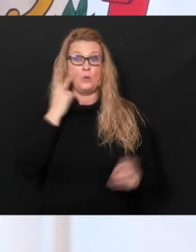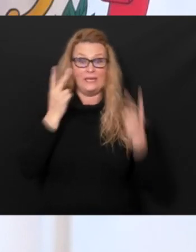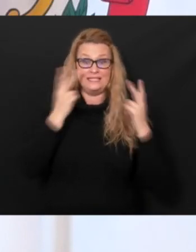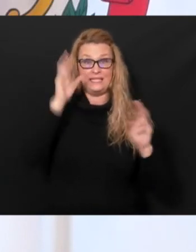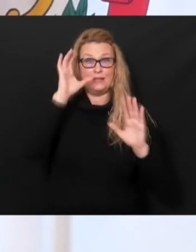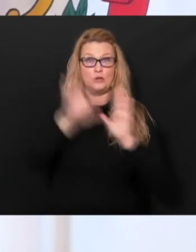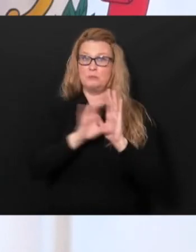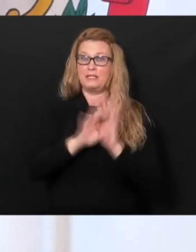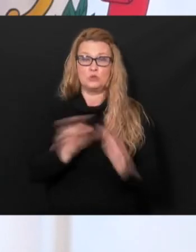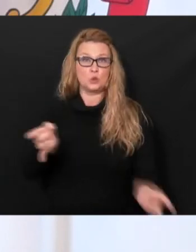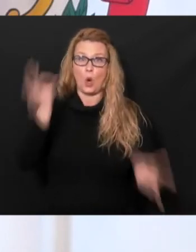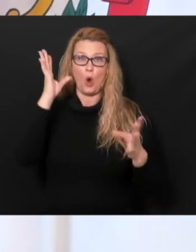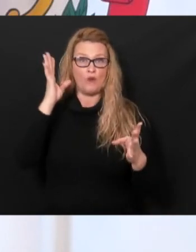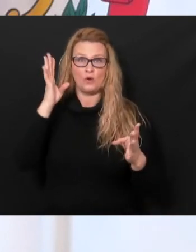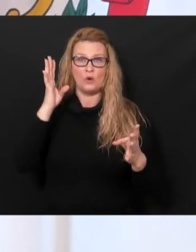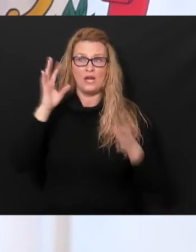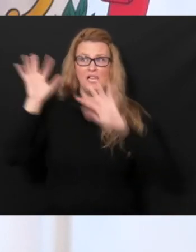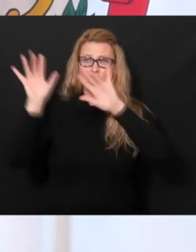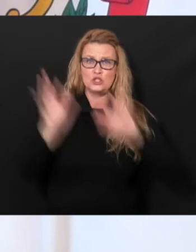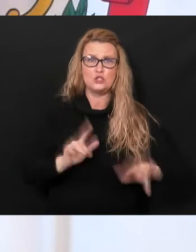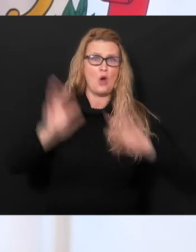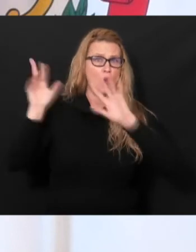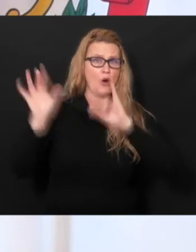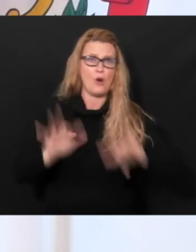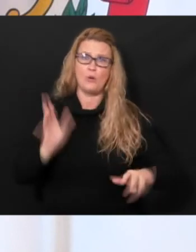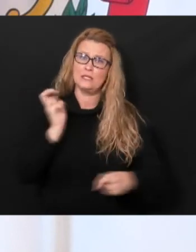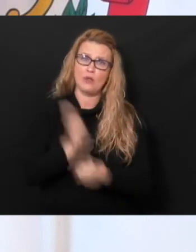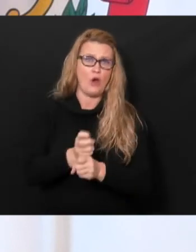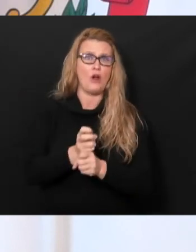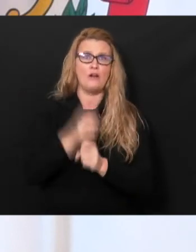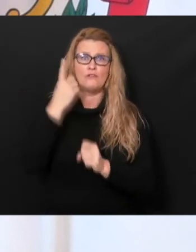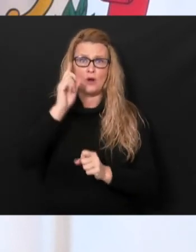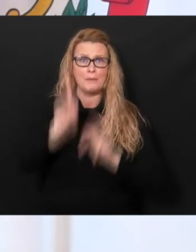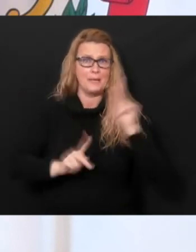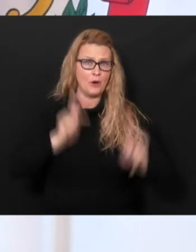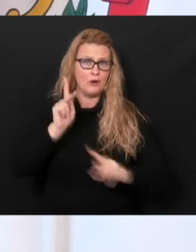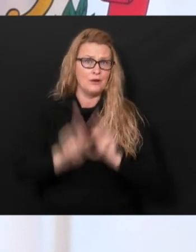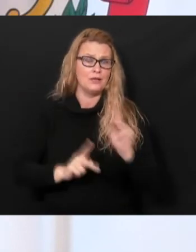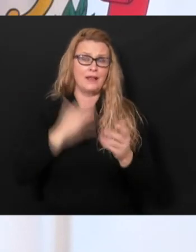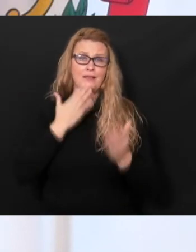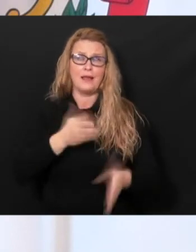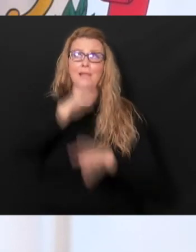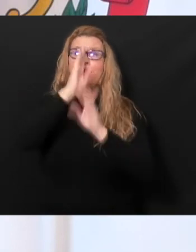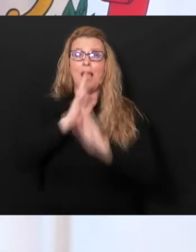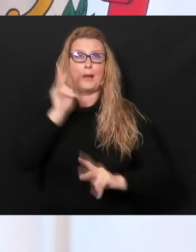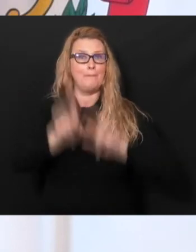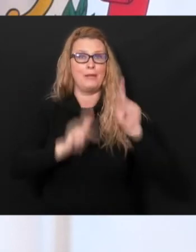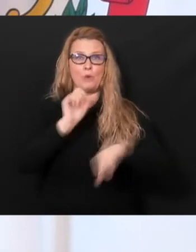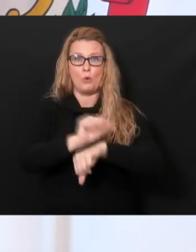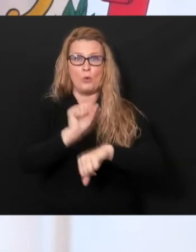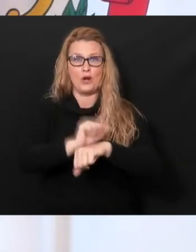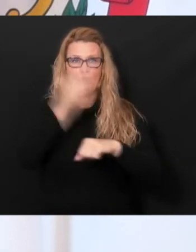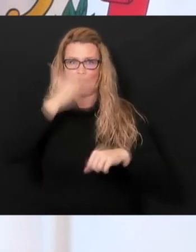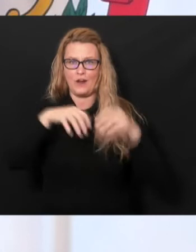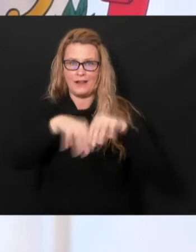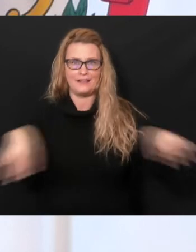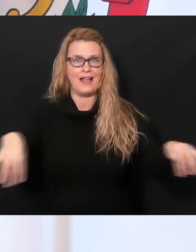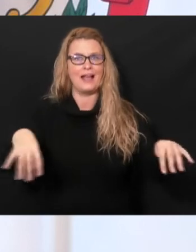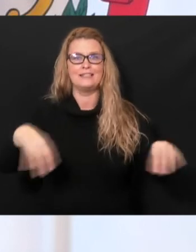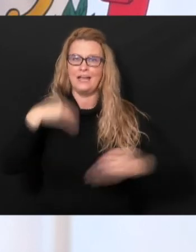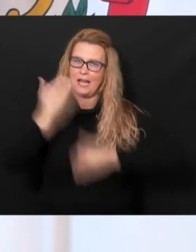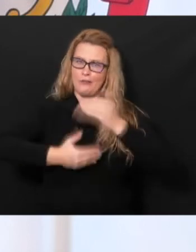at there and everything. These storms have been pretty daggum tough, and thank God, our people are on it, and they're on top of it, and they're on top